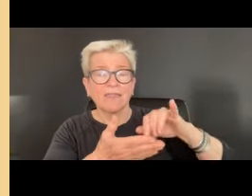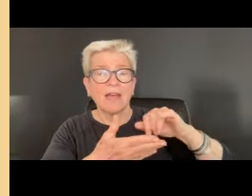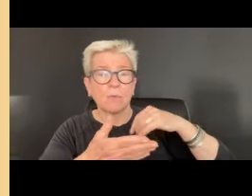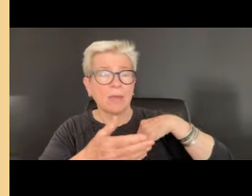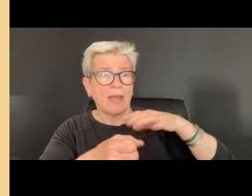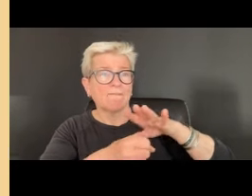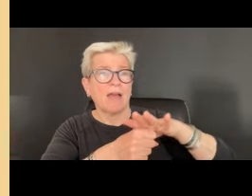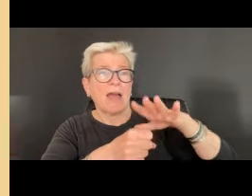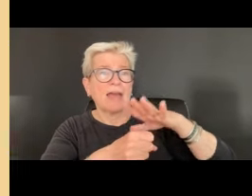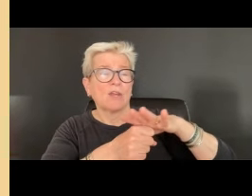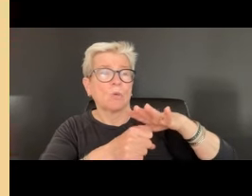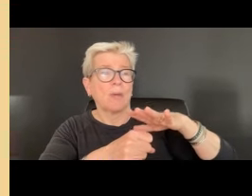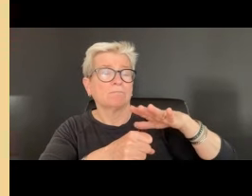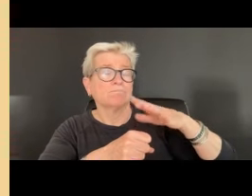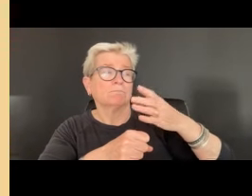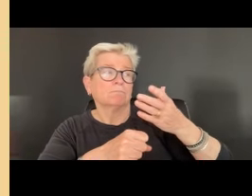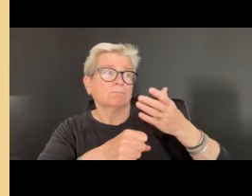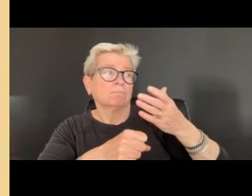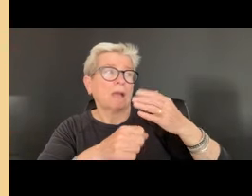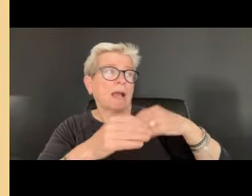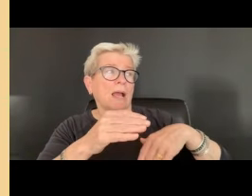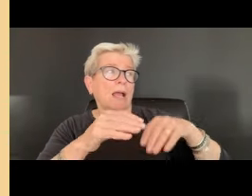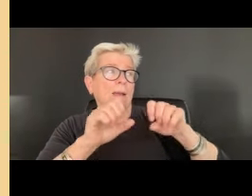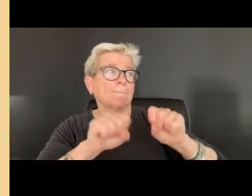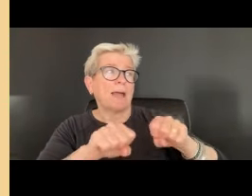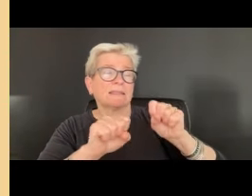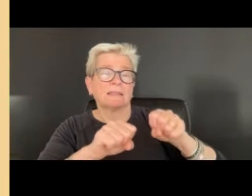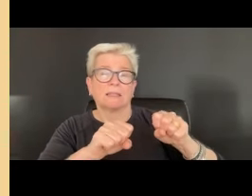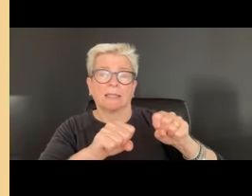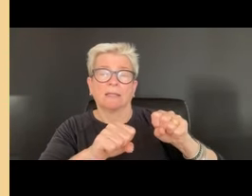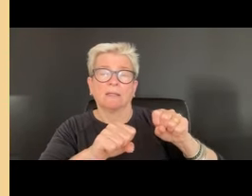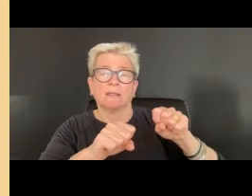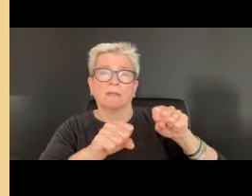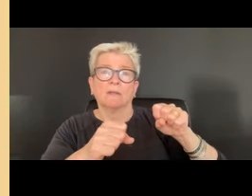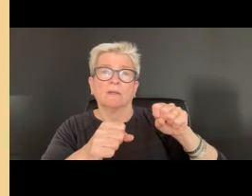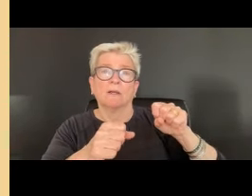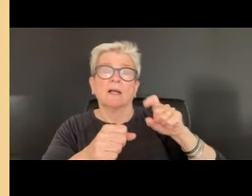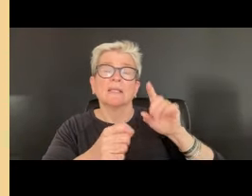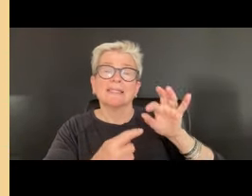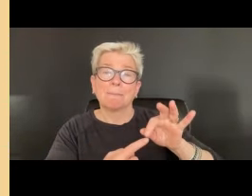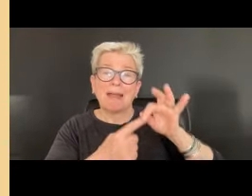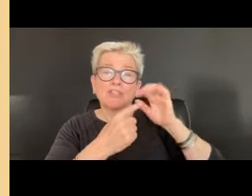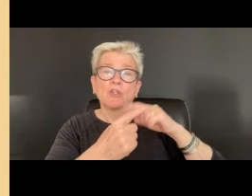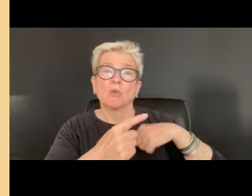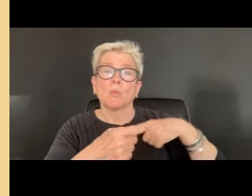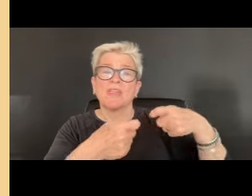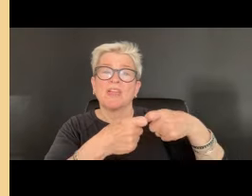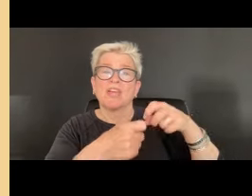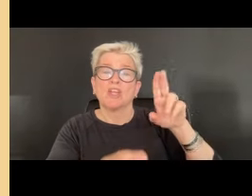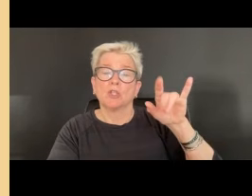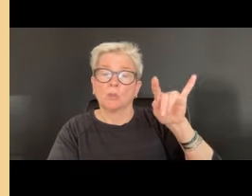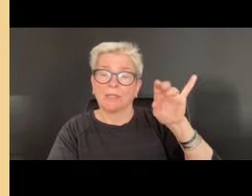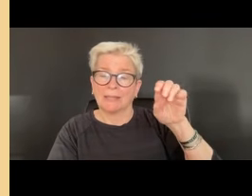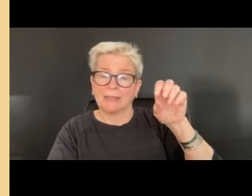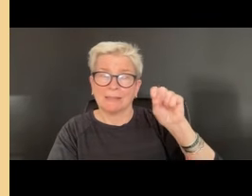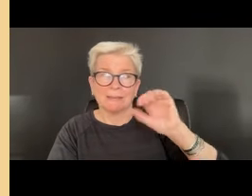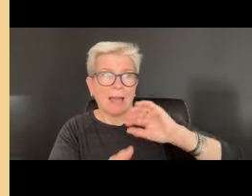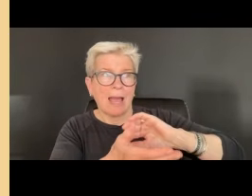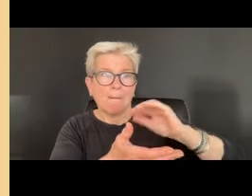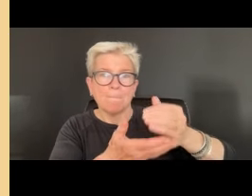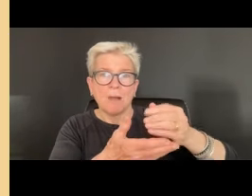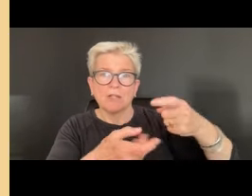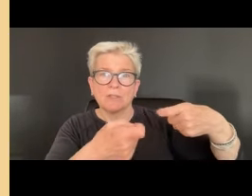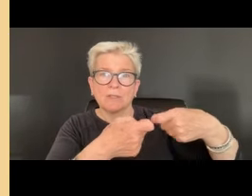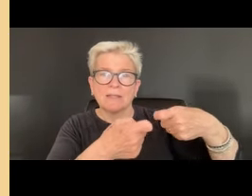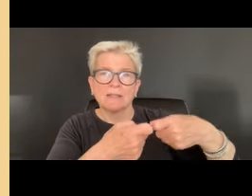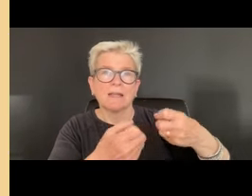capacity across especially the utilities, both in terms of the amount of electricity and the amount of